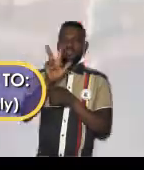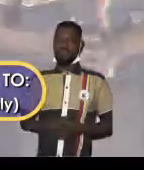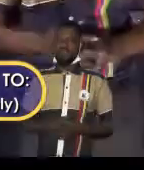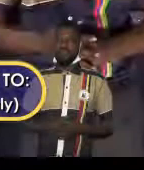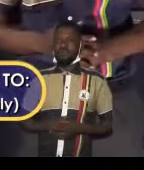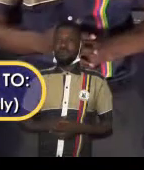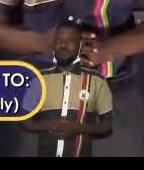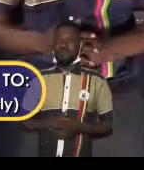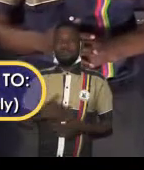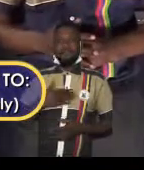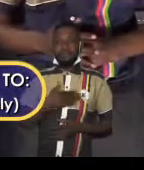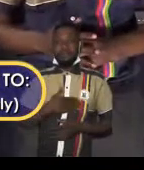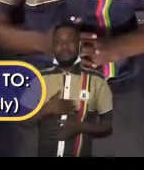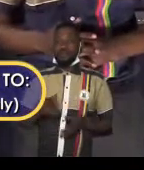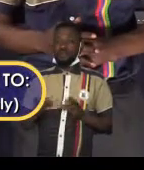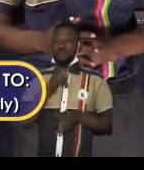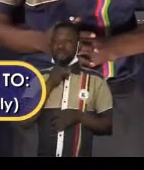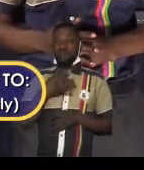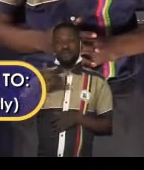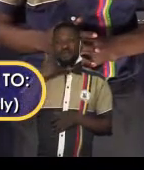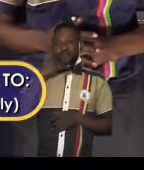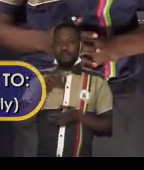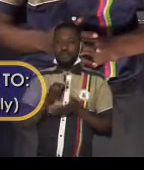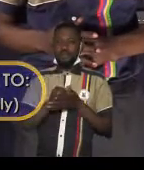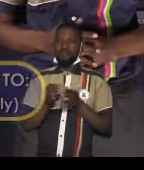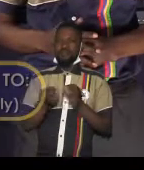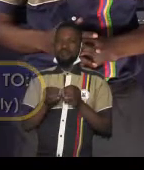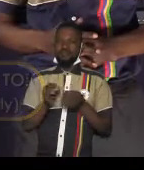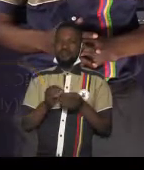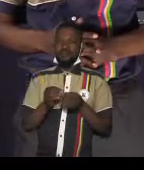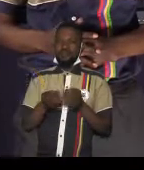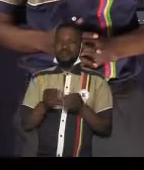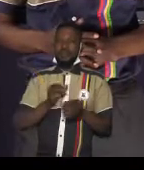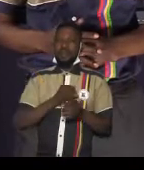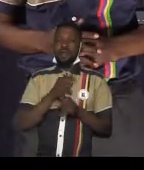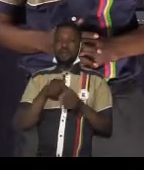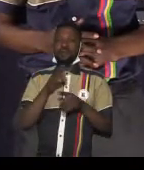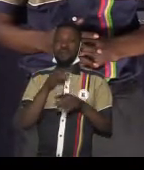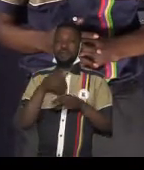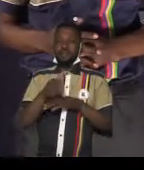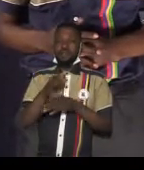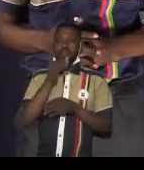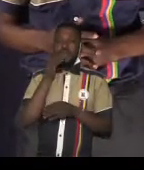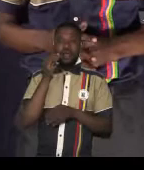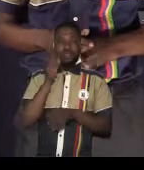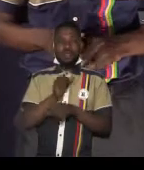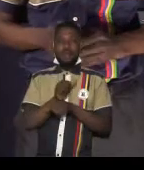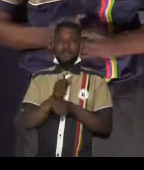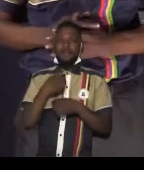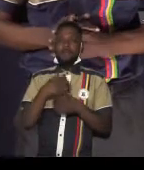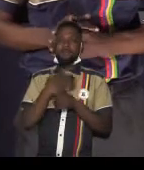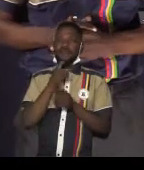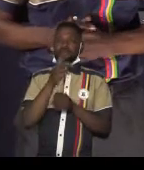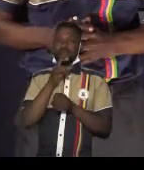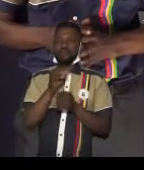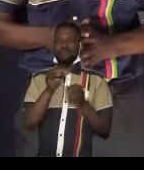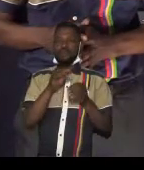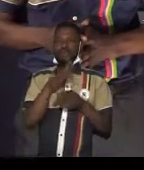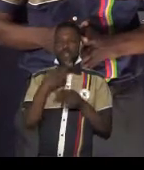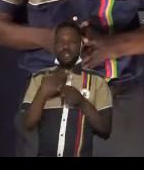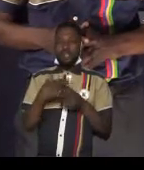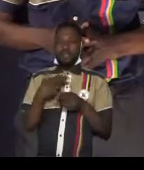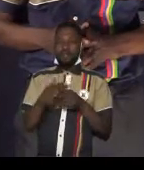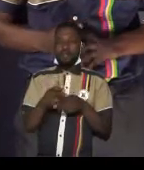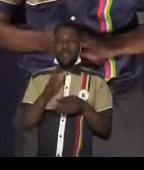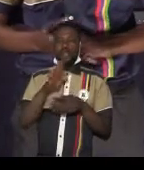5663. Please do not call that line. And when you're sending your assignments, make sure you indicate your